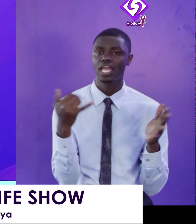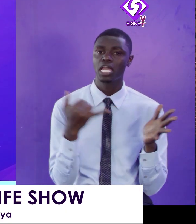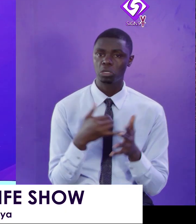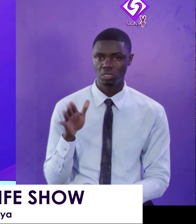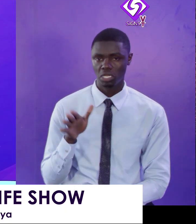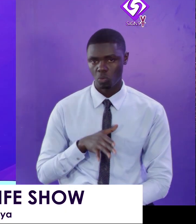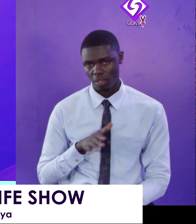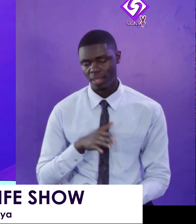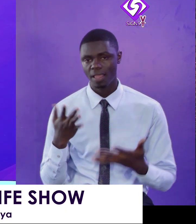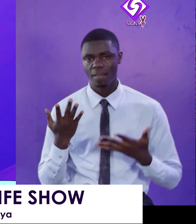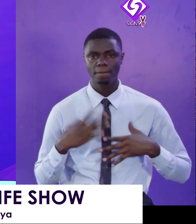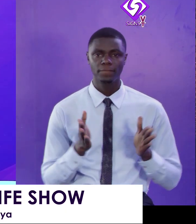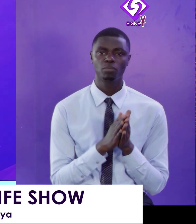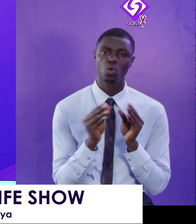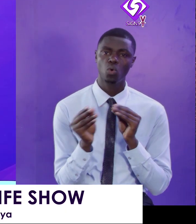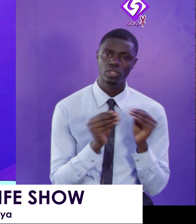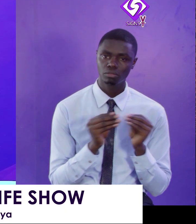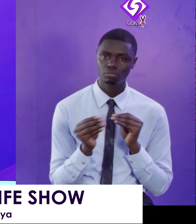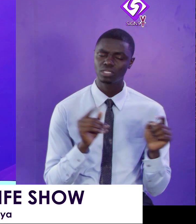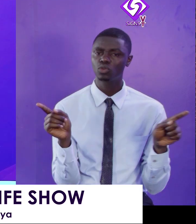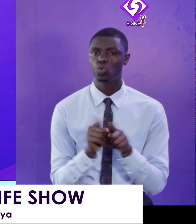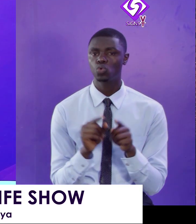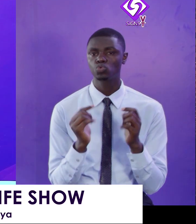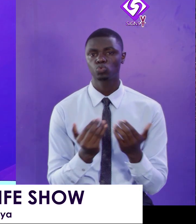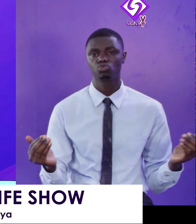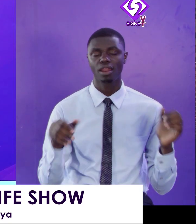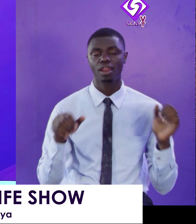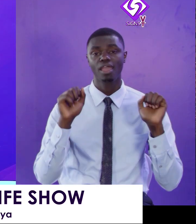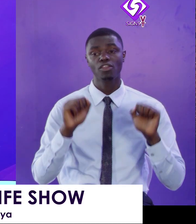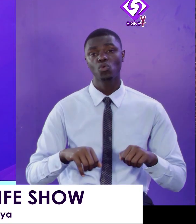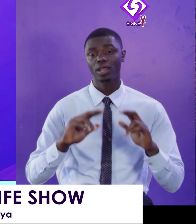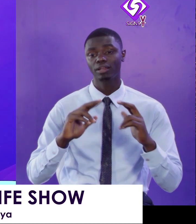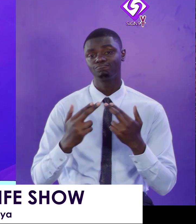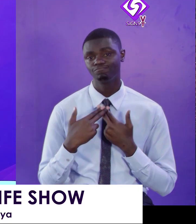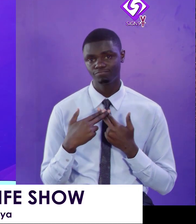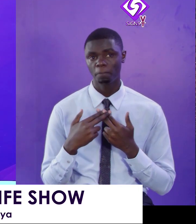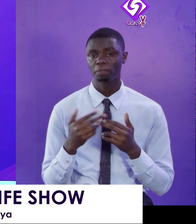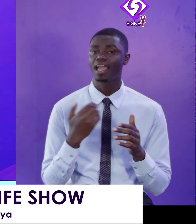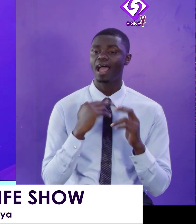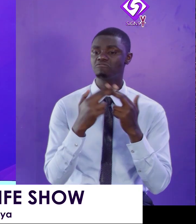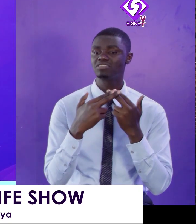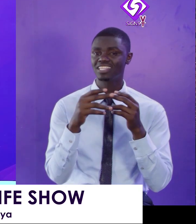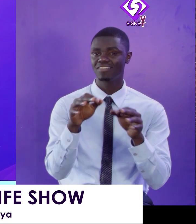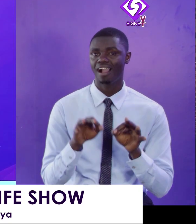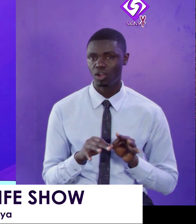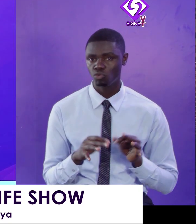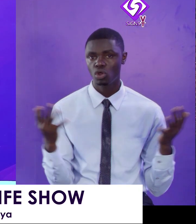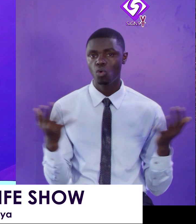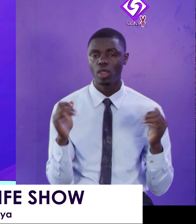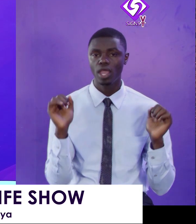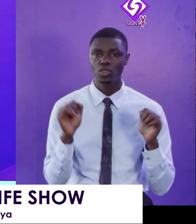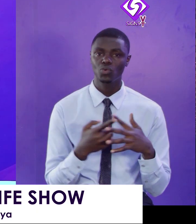women, people with disability, even children. You can save. There are saving accounts where you can